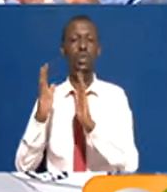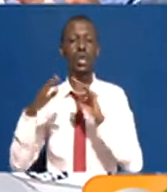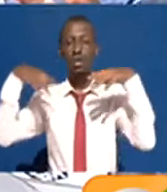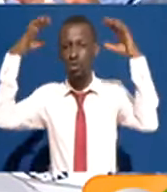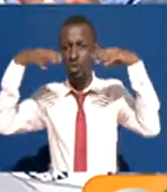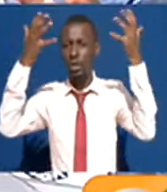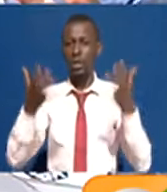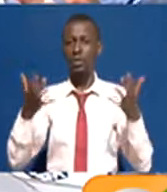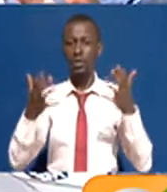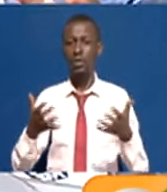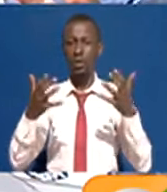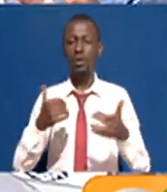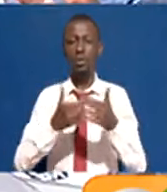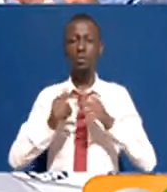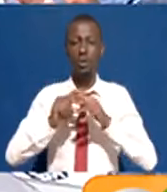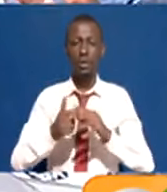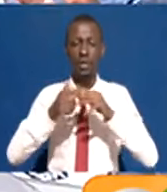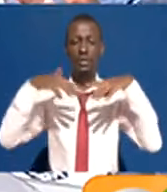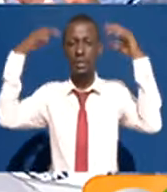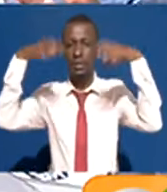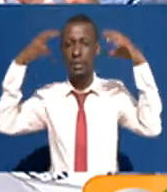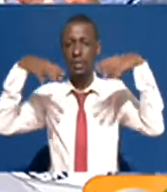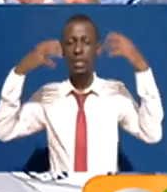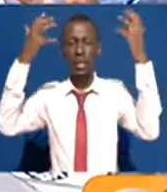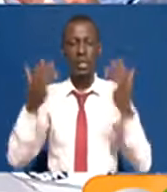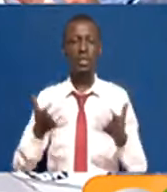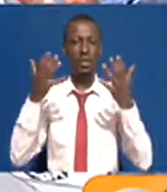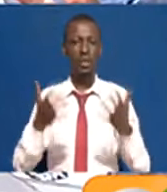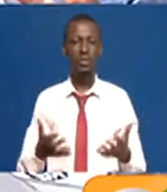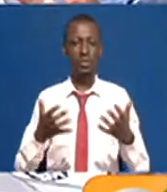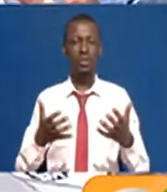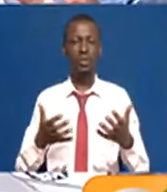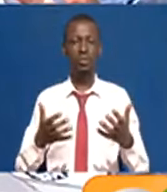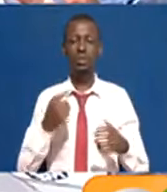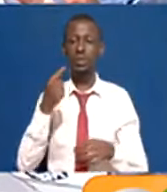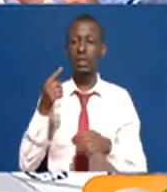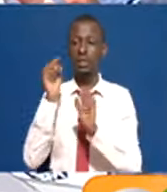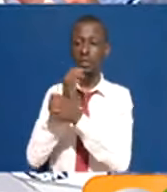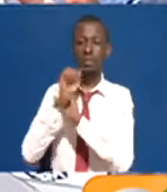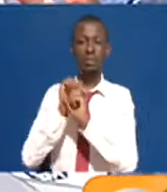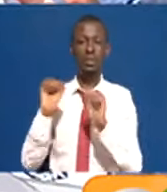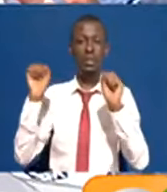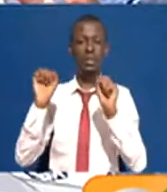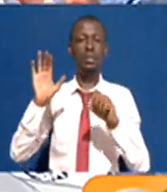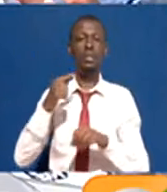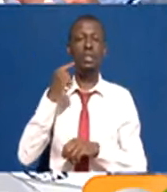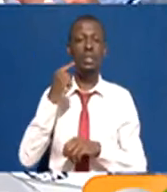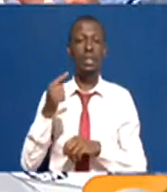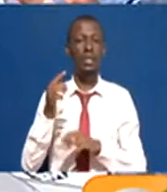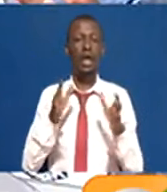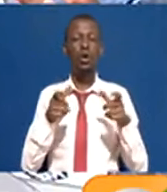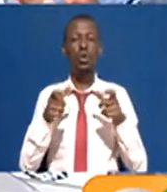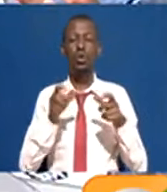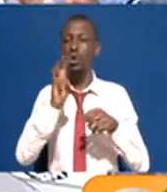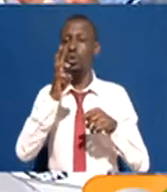shortly before the ongoing downpours started. The Azimio leader not only terming the head of state's response to El Nino mitigation